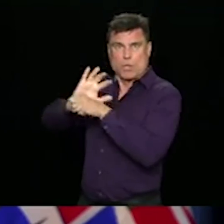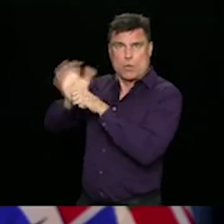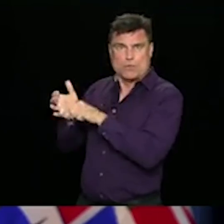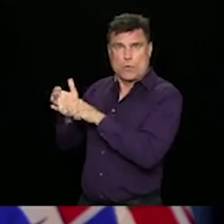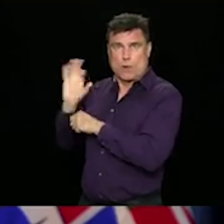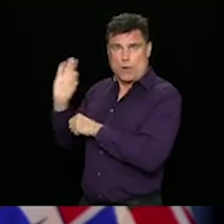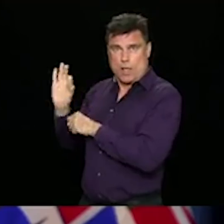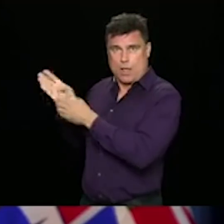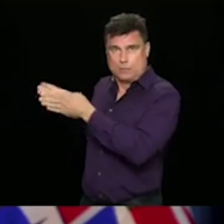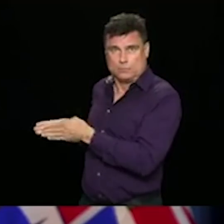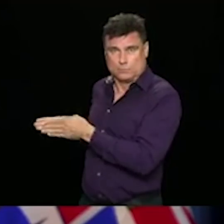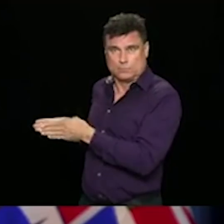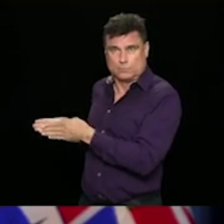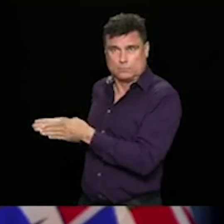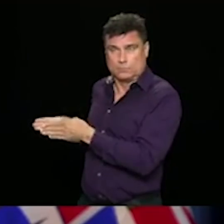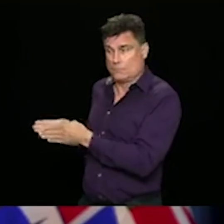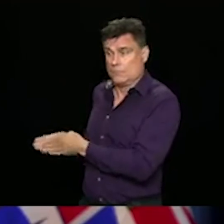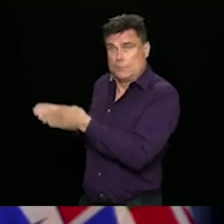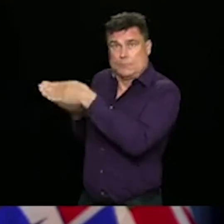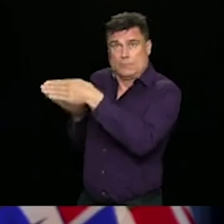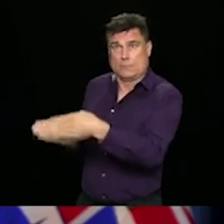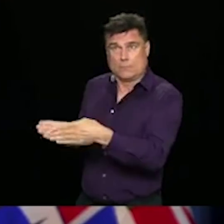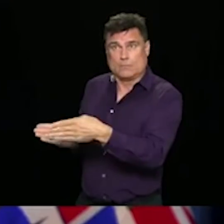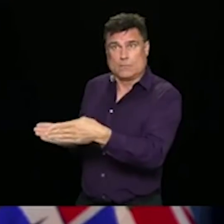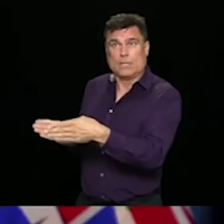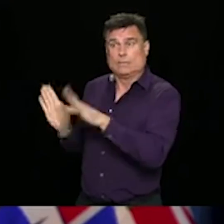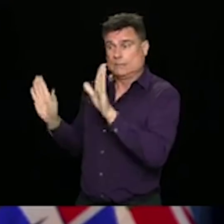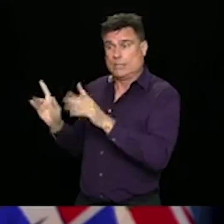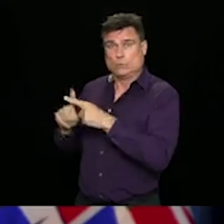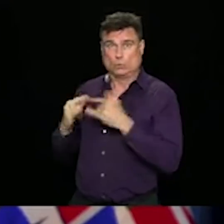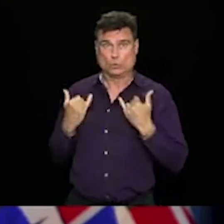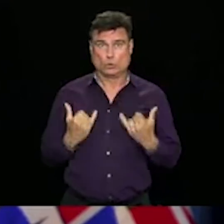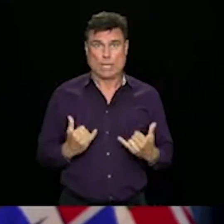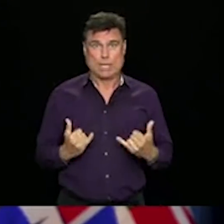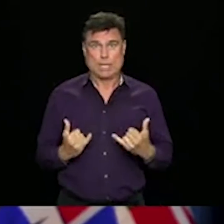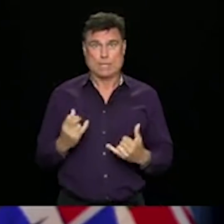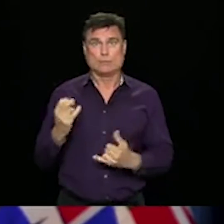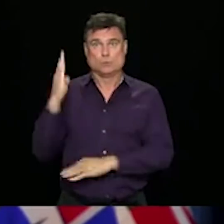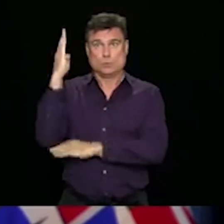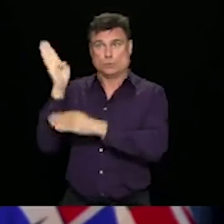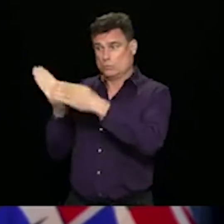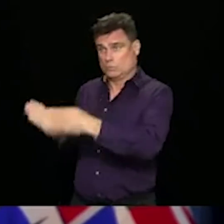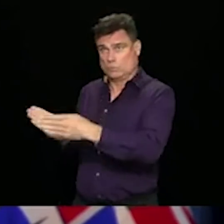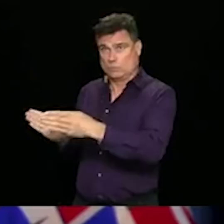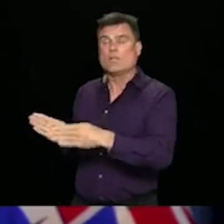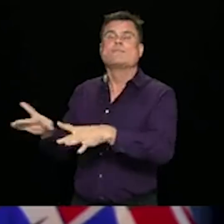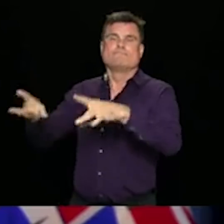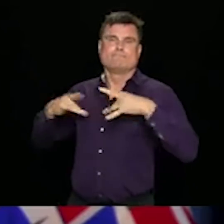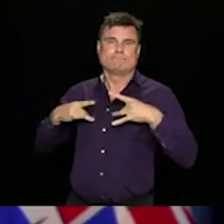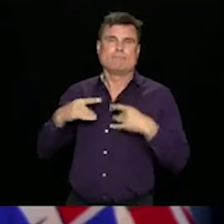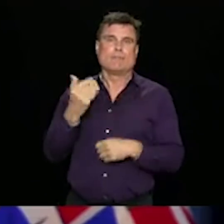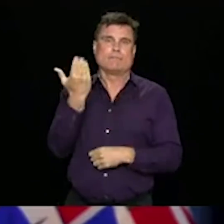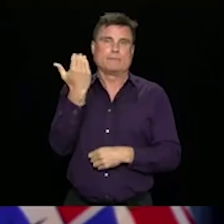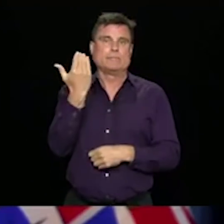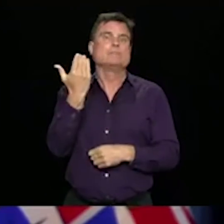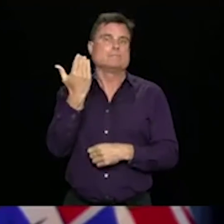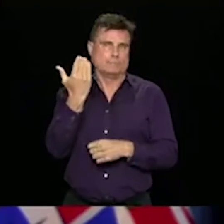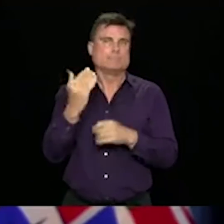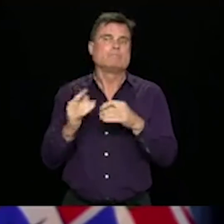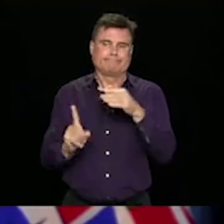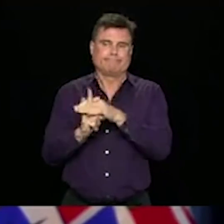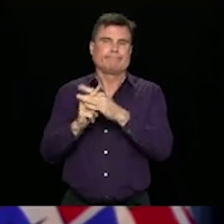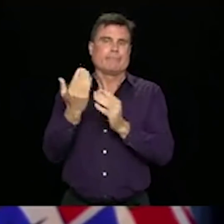who tested positive for COVID-19. And then again, from Sunday to this morning, there were an additional 15 cases